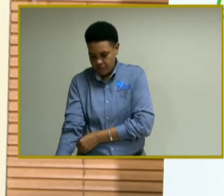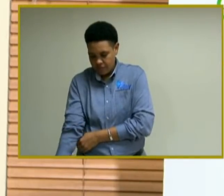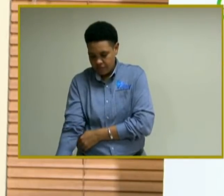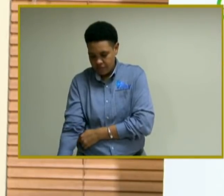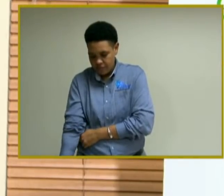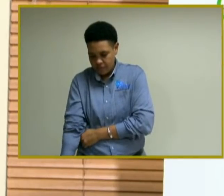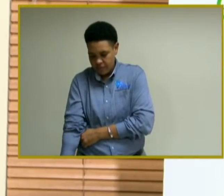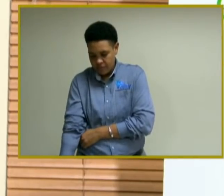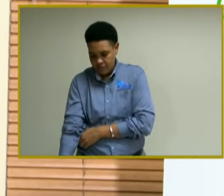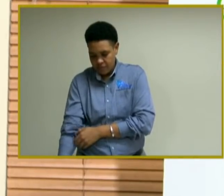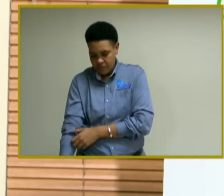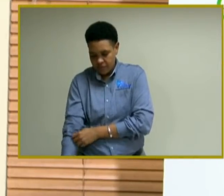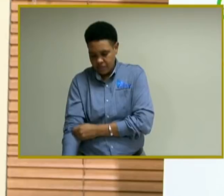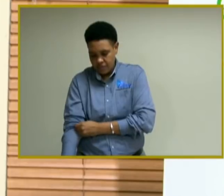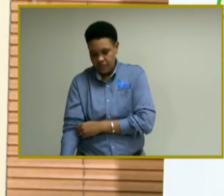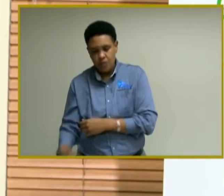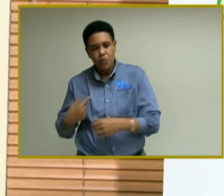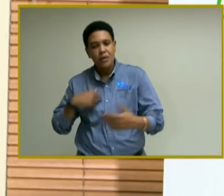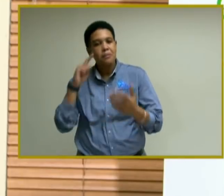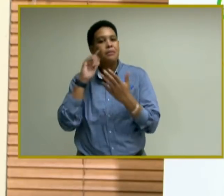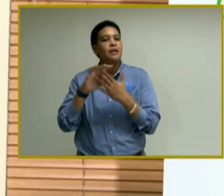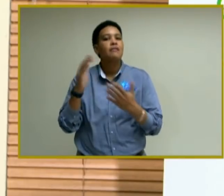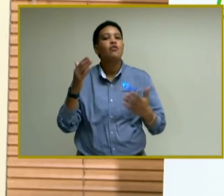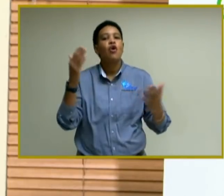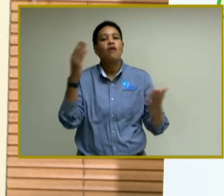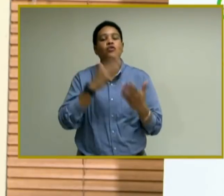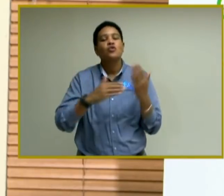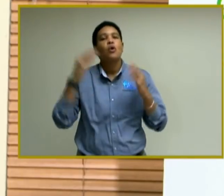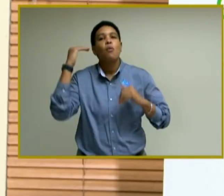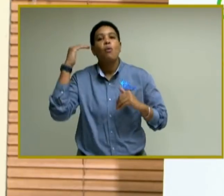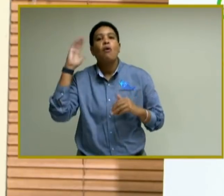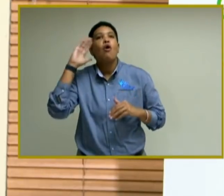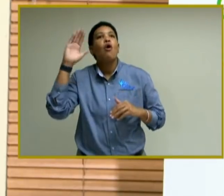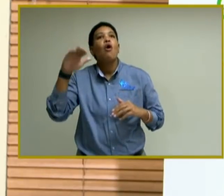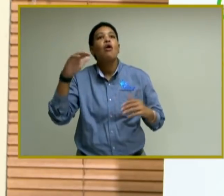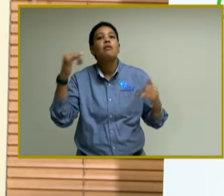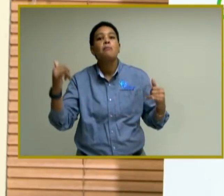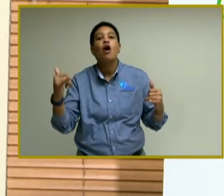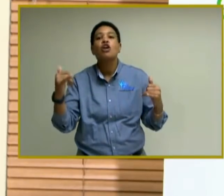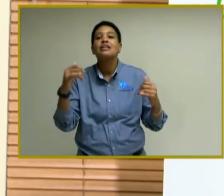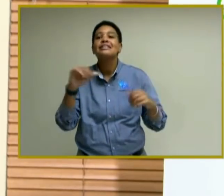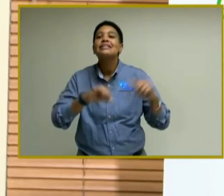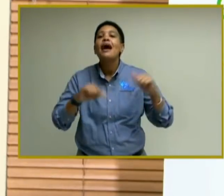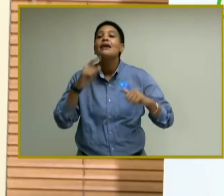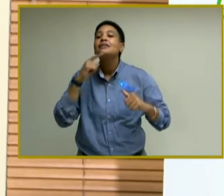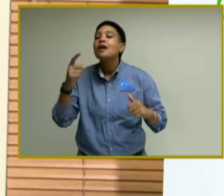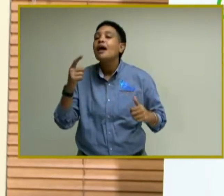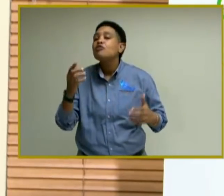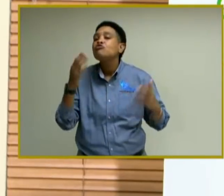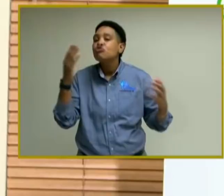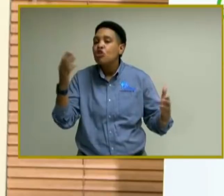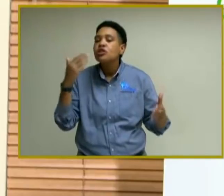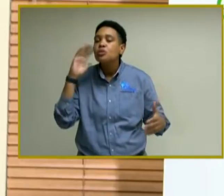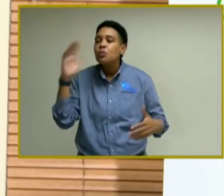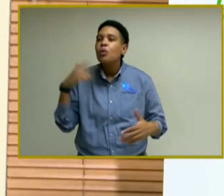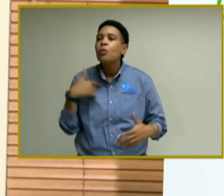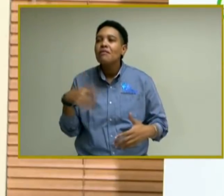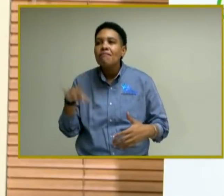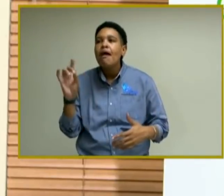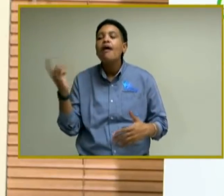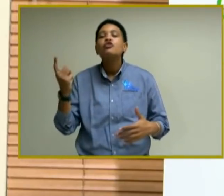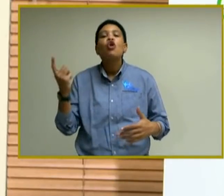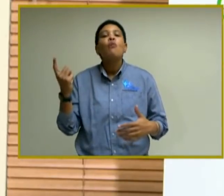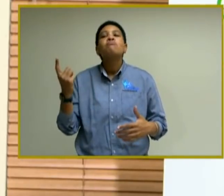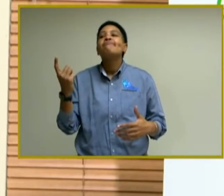of modern science suggest that 2021 we will break the back fairly substantially, at least,